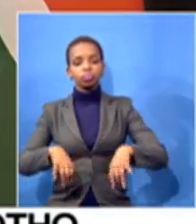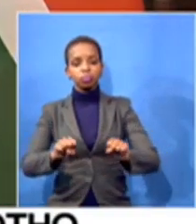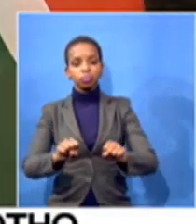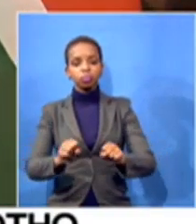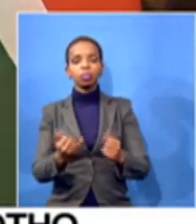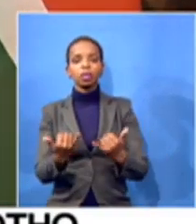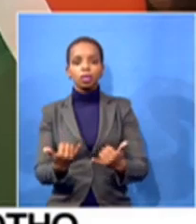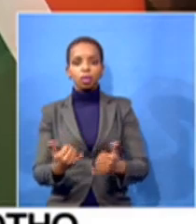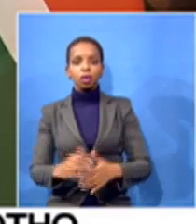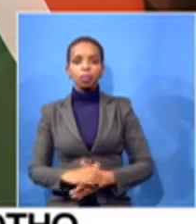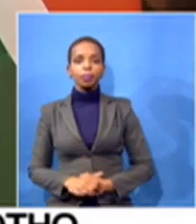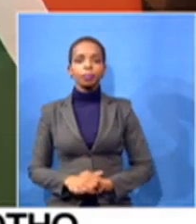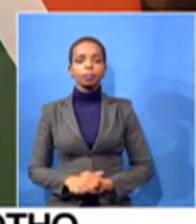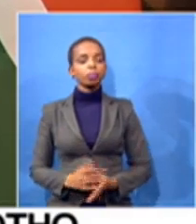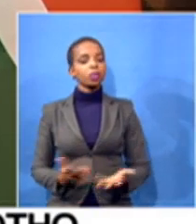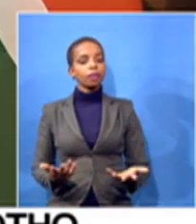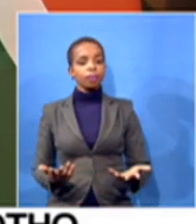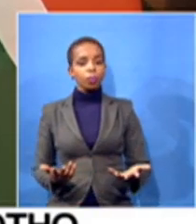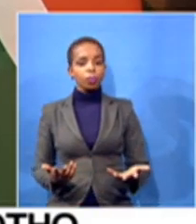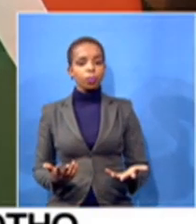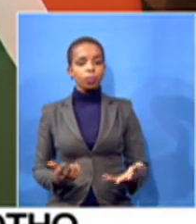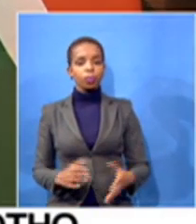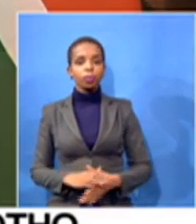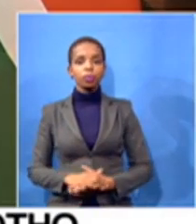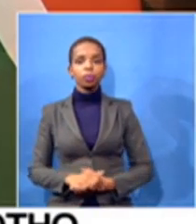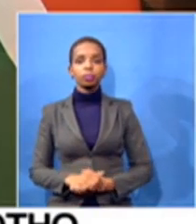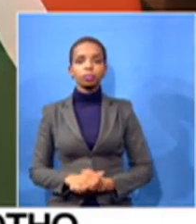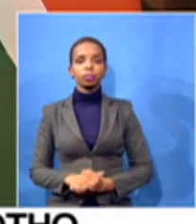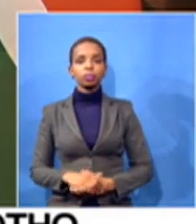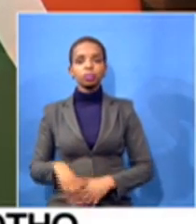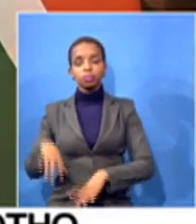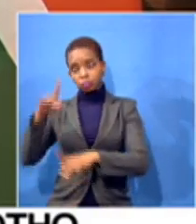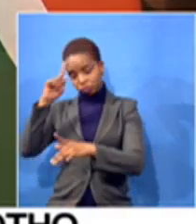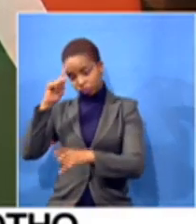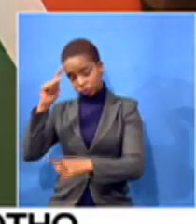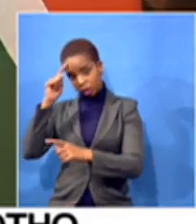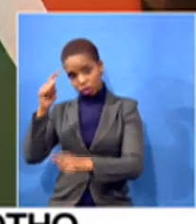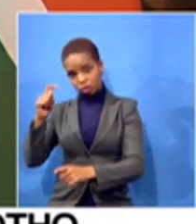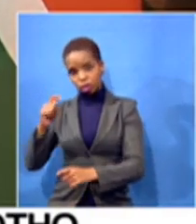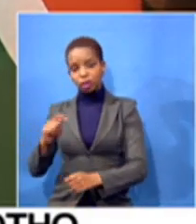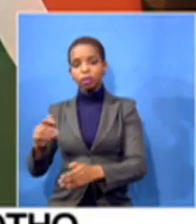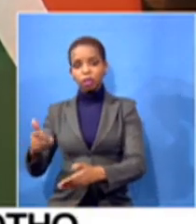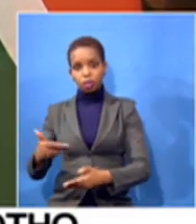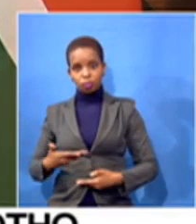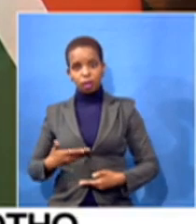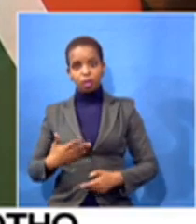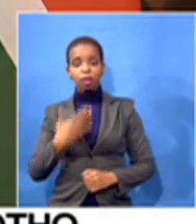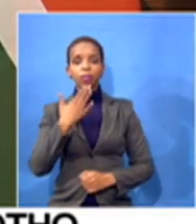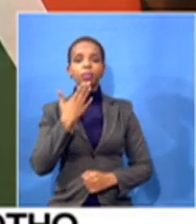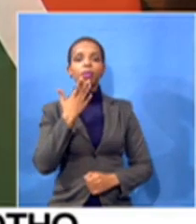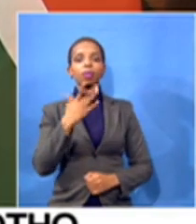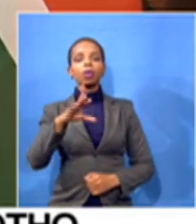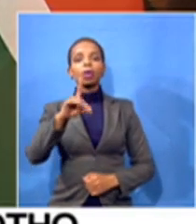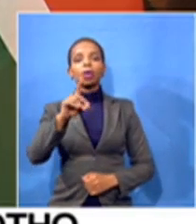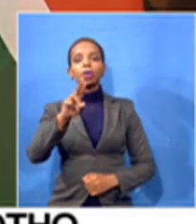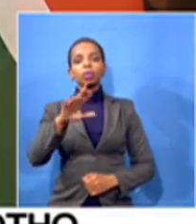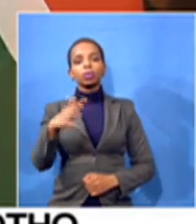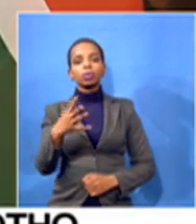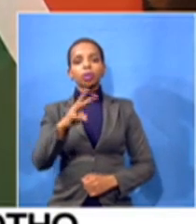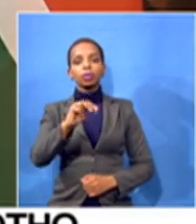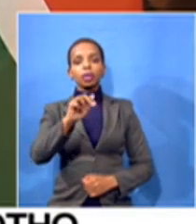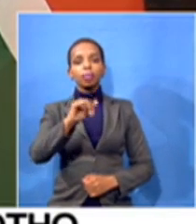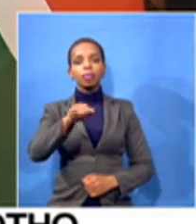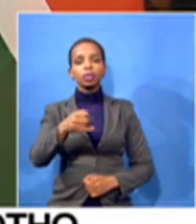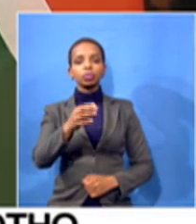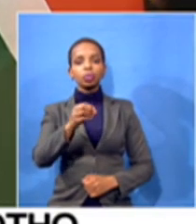acknowledge and welcome Dr. Majoro, the Prime Minister of Lesotho,